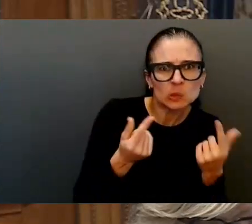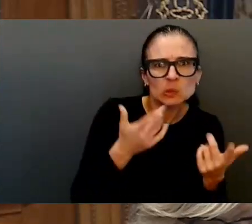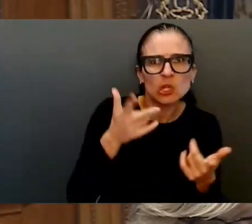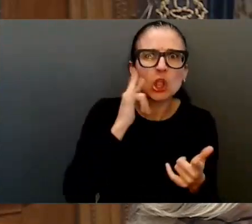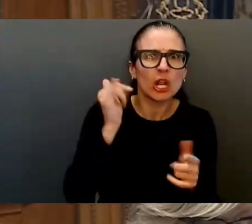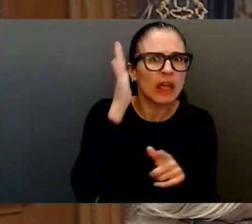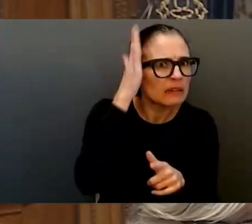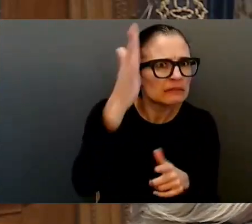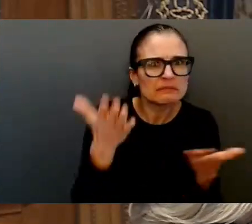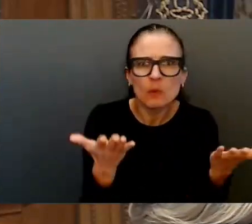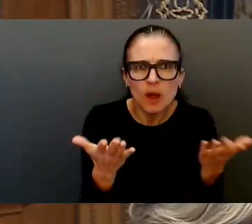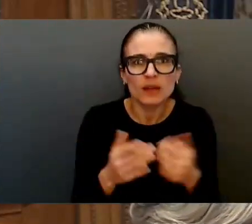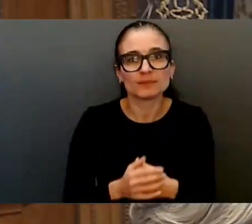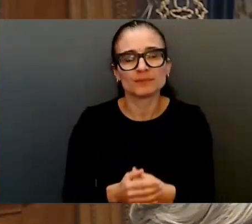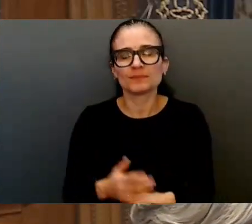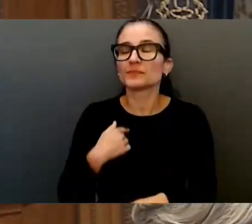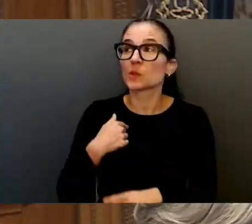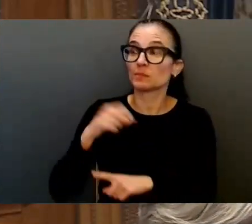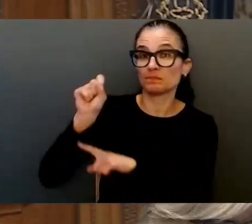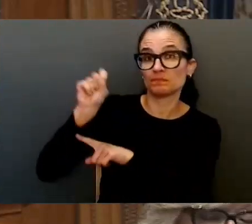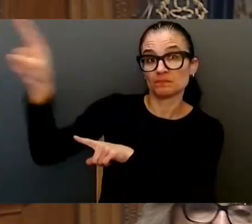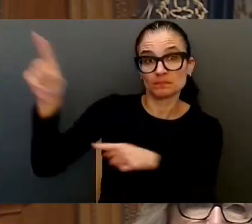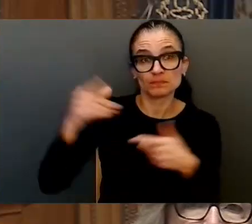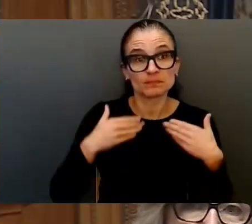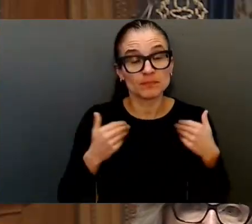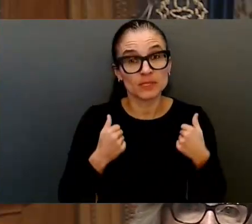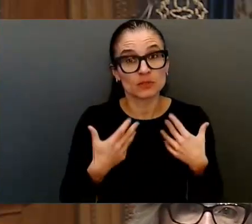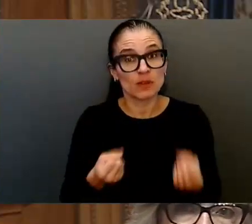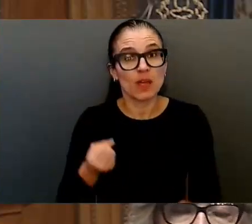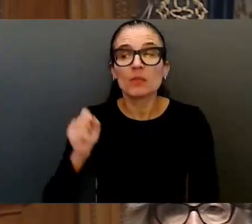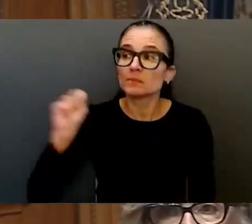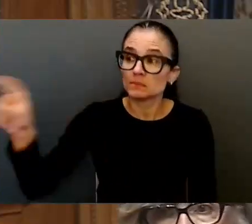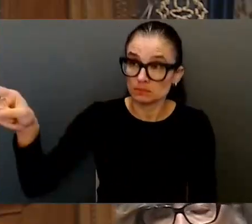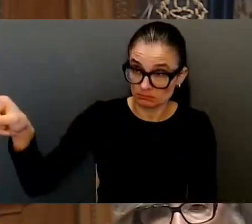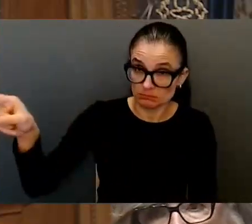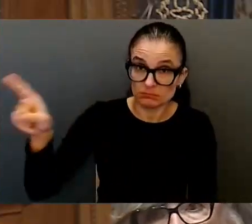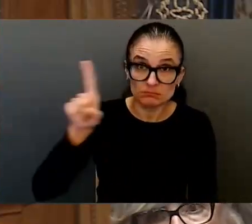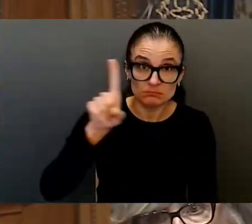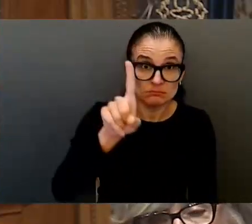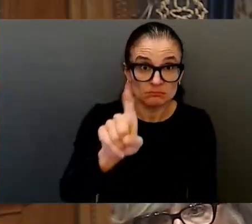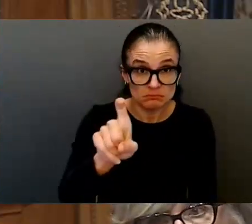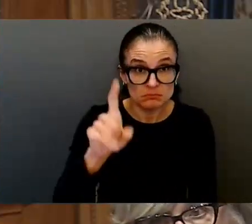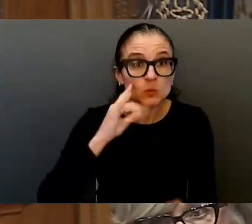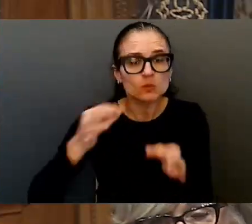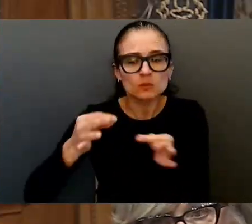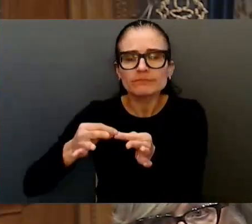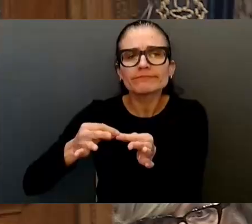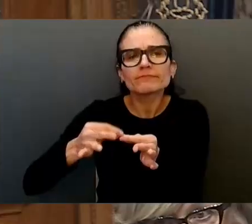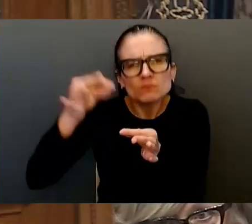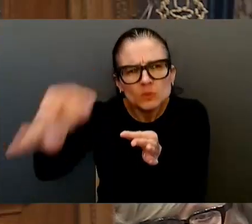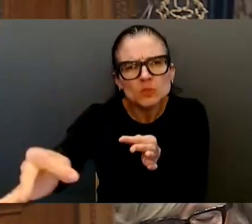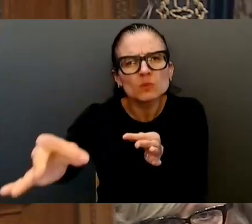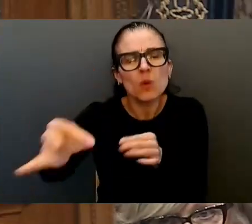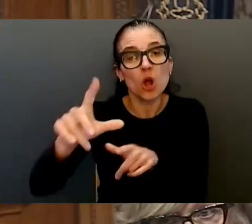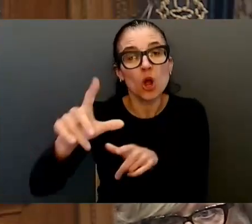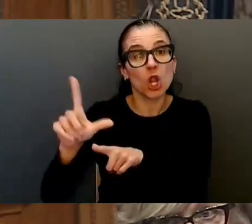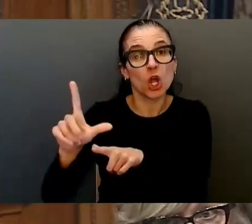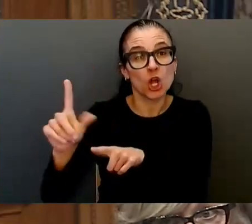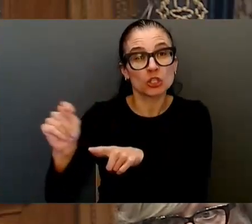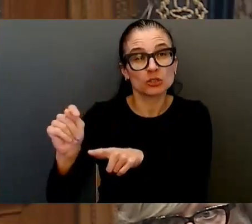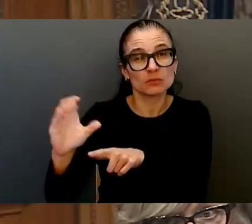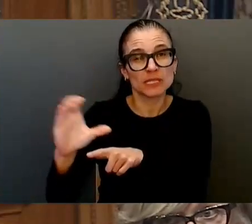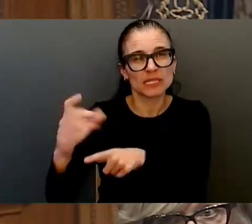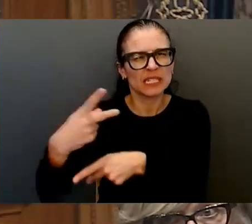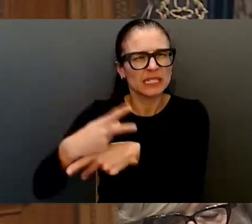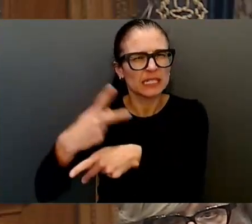Will you postpone the long-term care funding cuts and work with the care sector to establish a fair